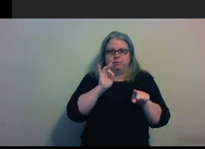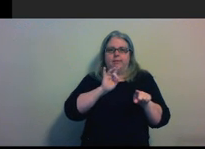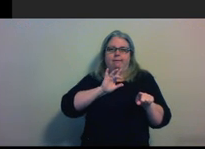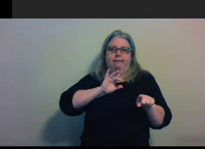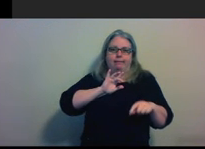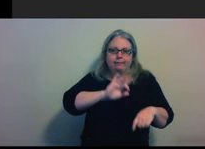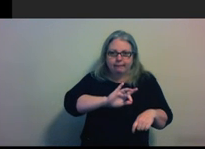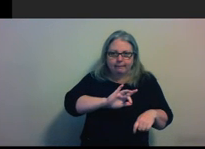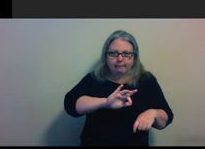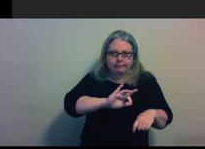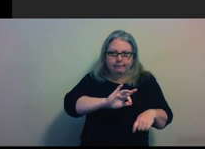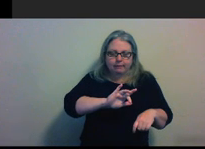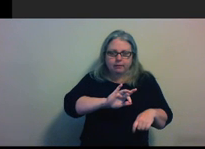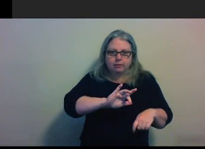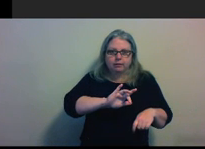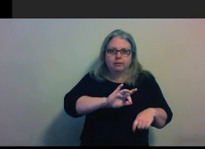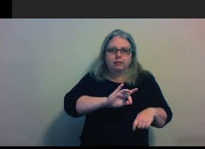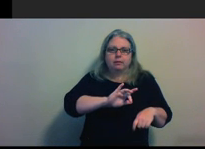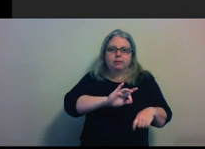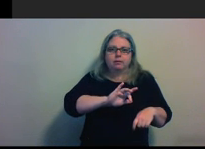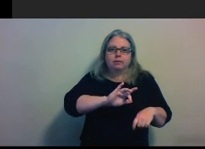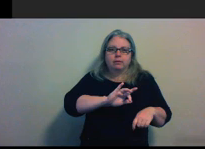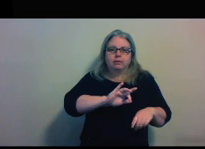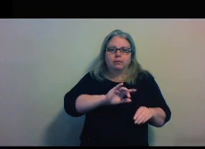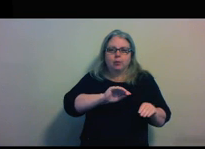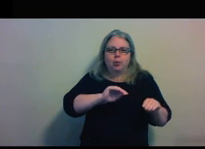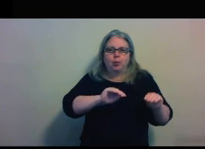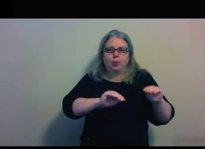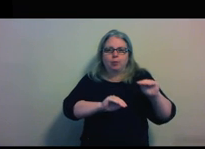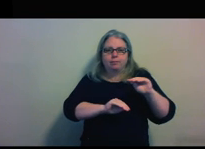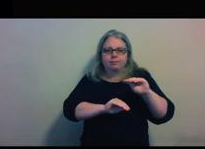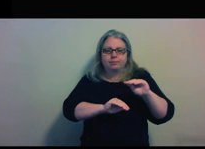is my image. I'm going to click open.